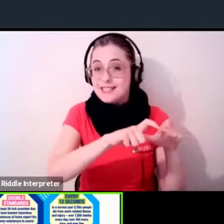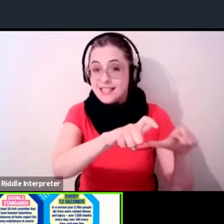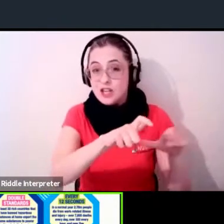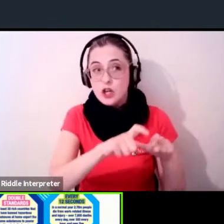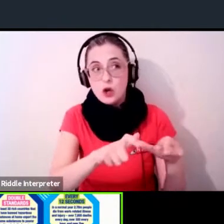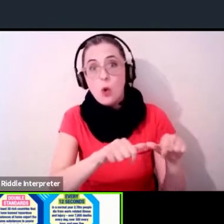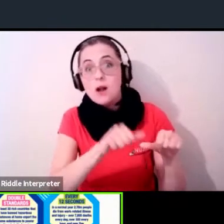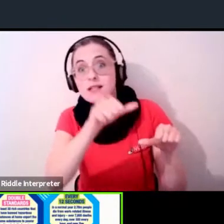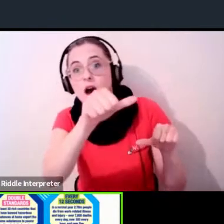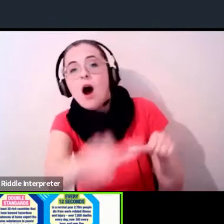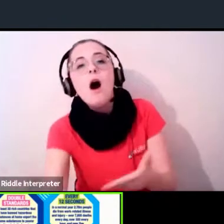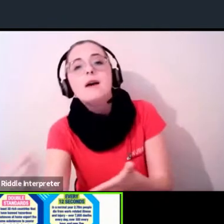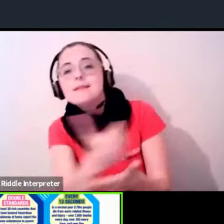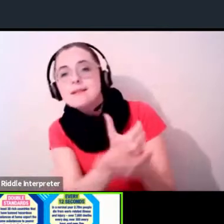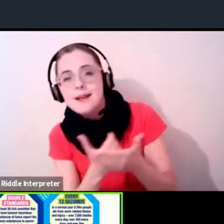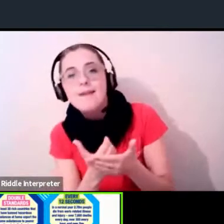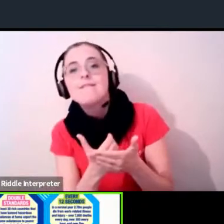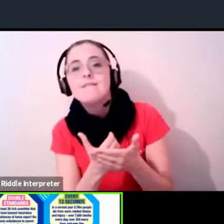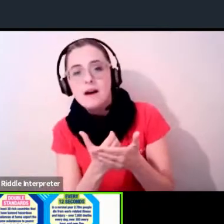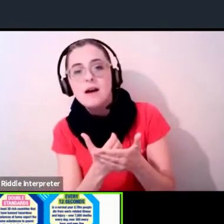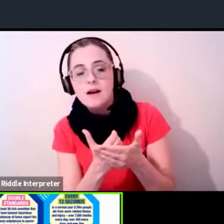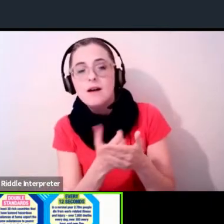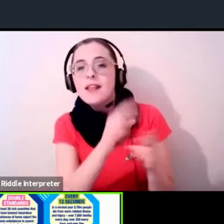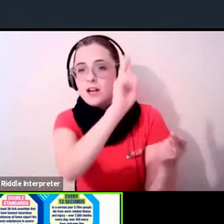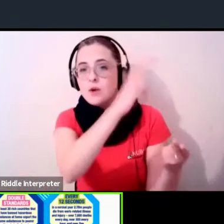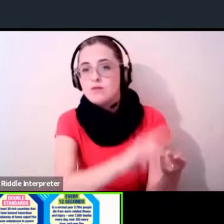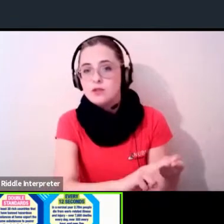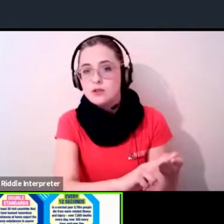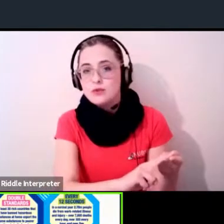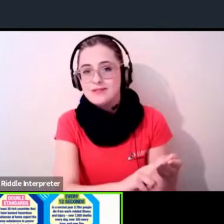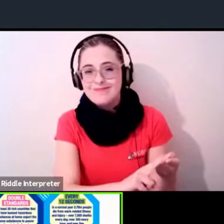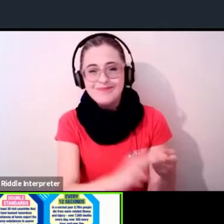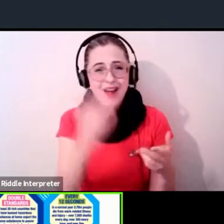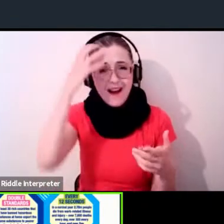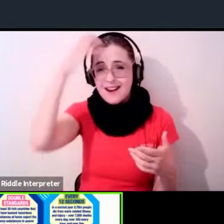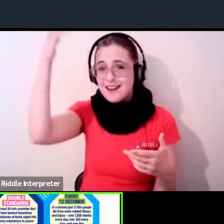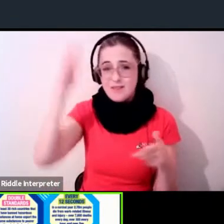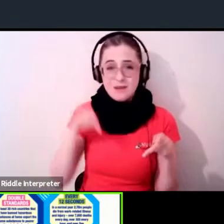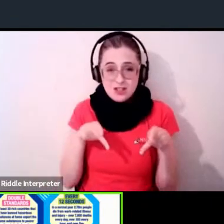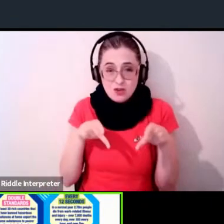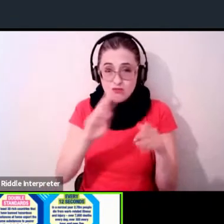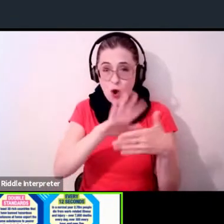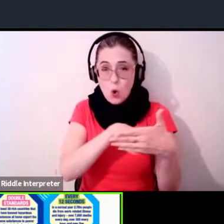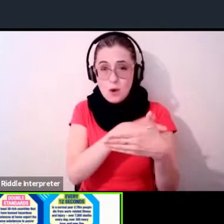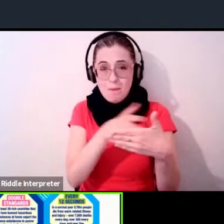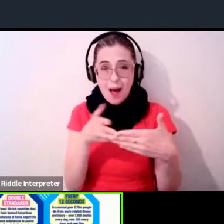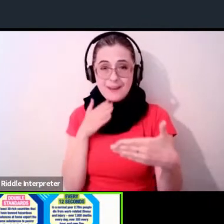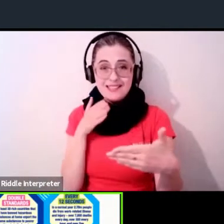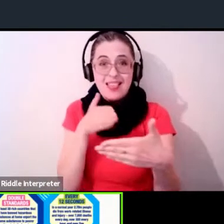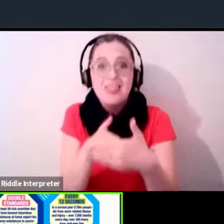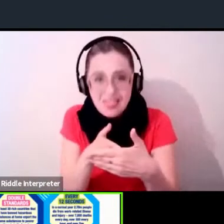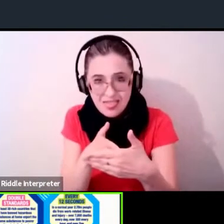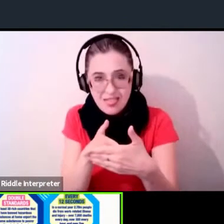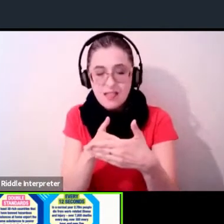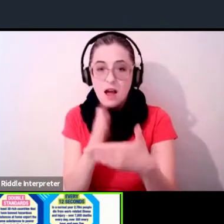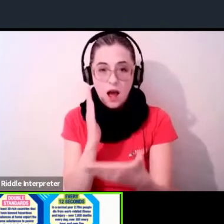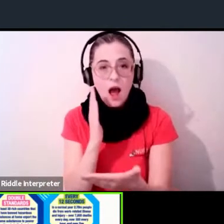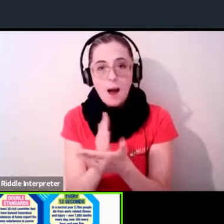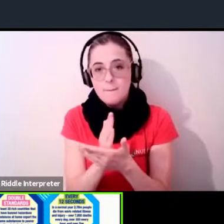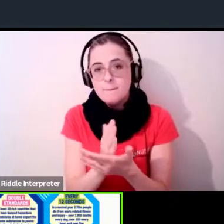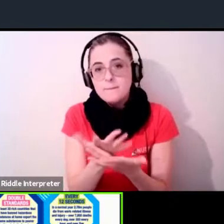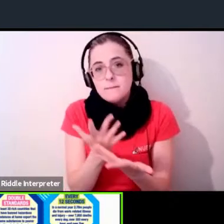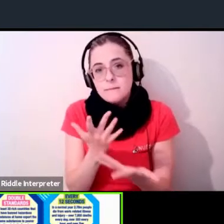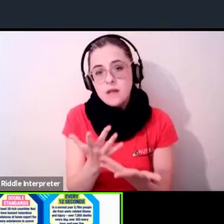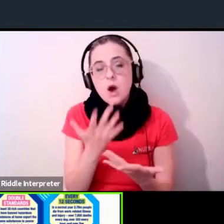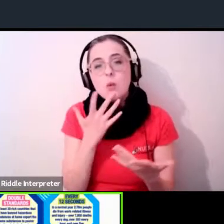in our communities. The government's roadmap is full of dead ends, literally. We have to continue to fight for our employers to carry